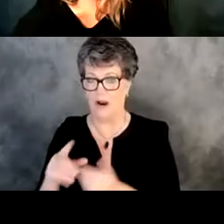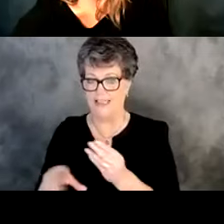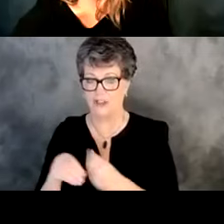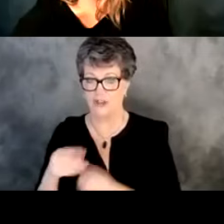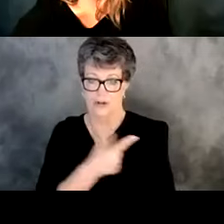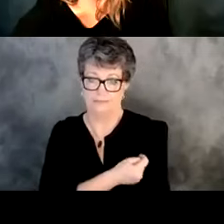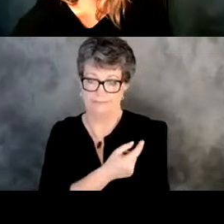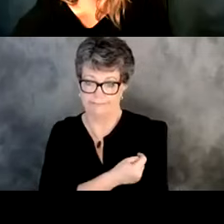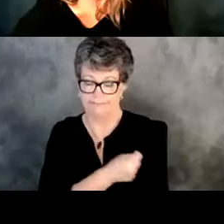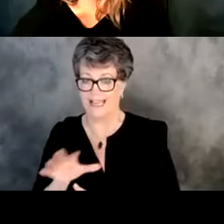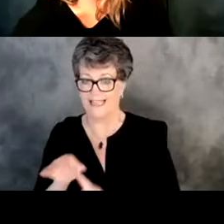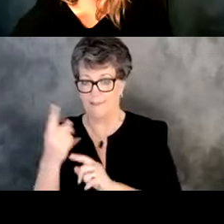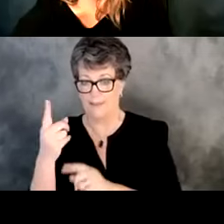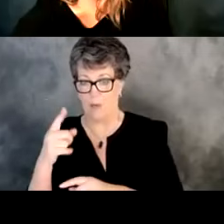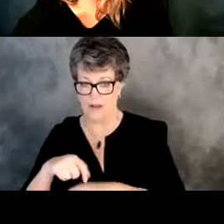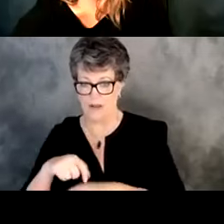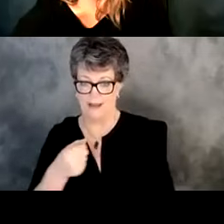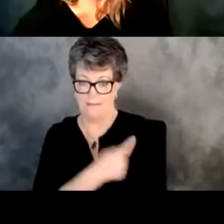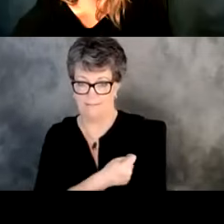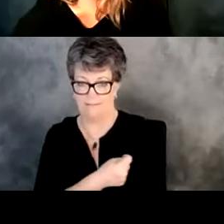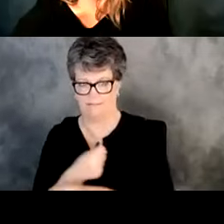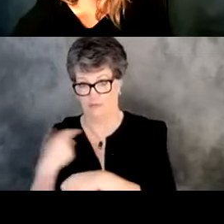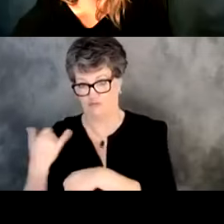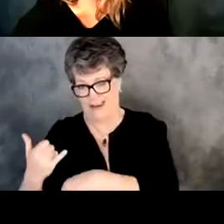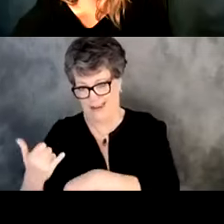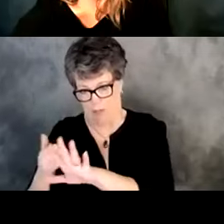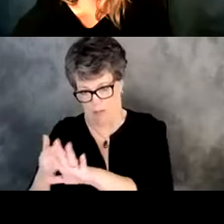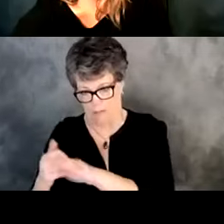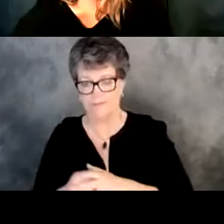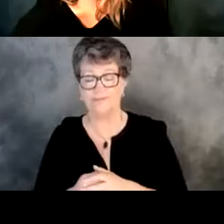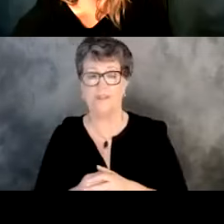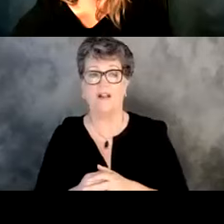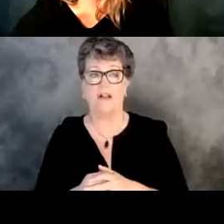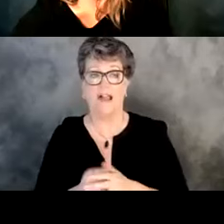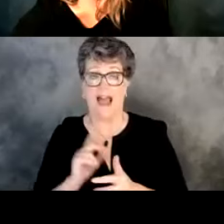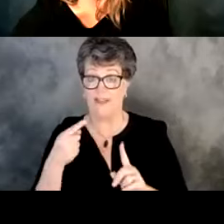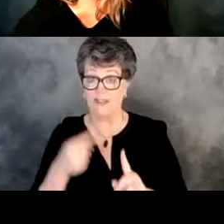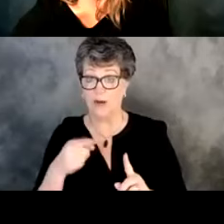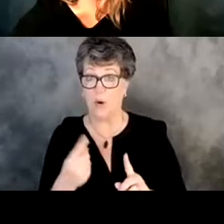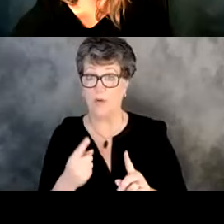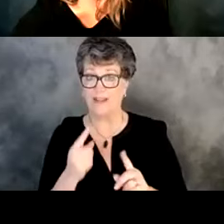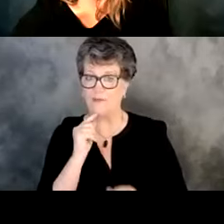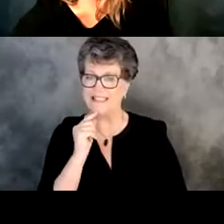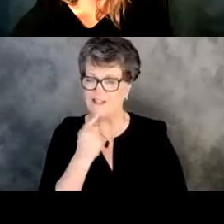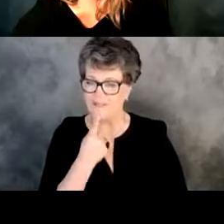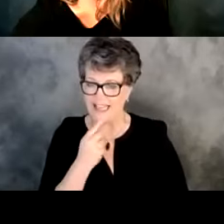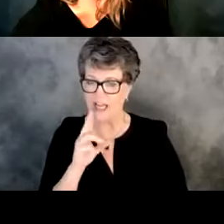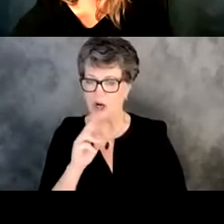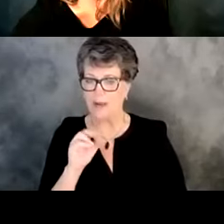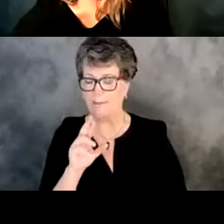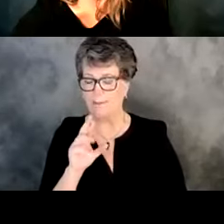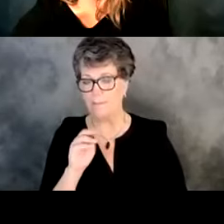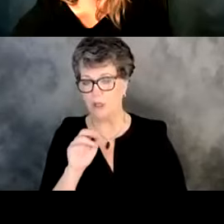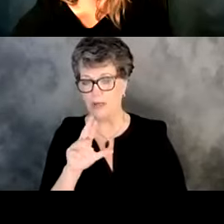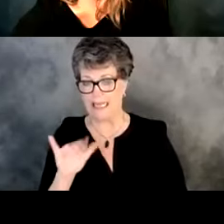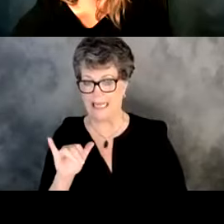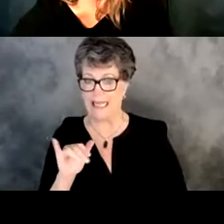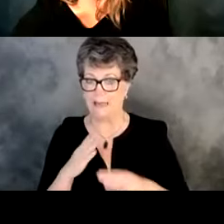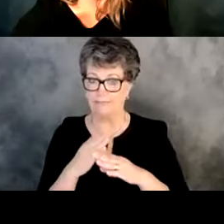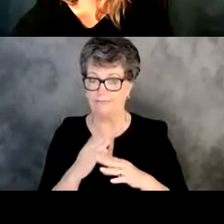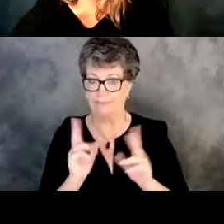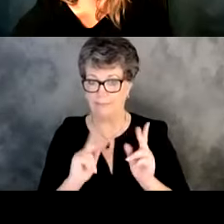outside of the one dose as of this time. And at this point, only for severe immunocompromised patients. So that would